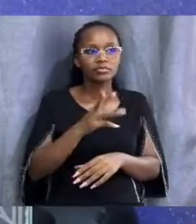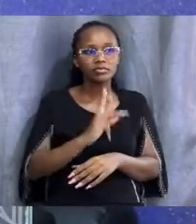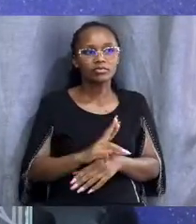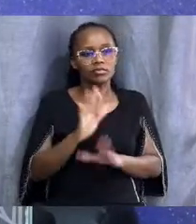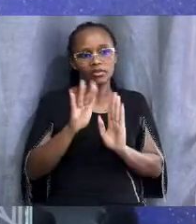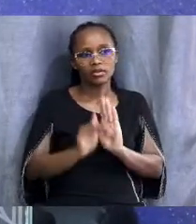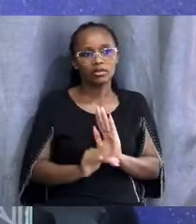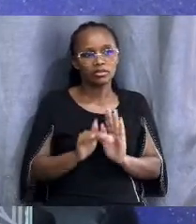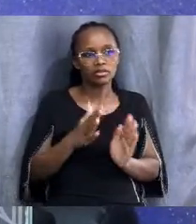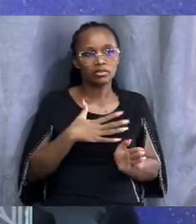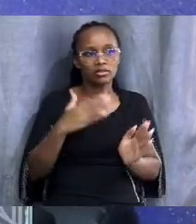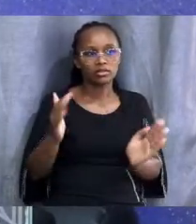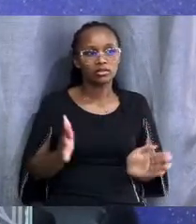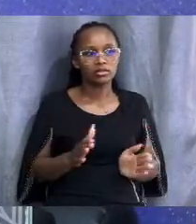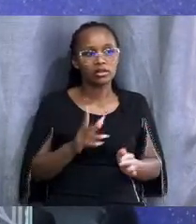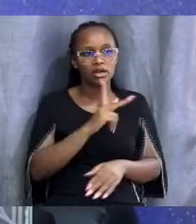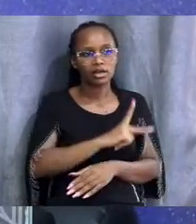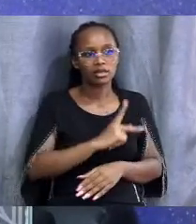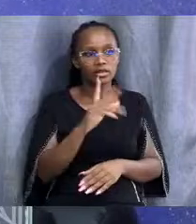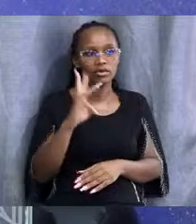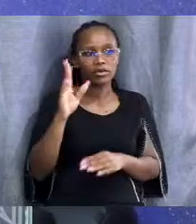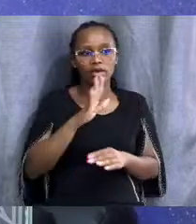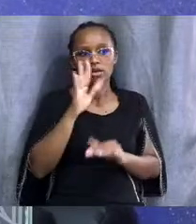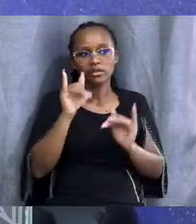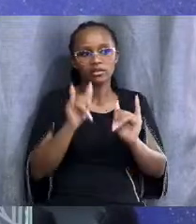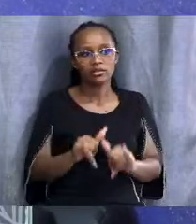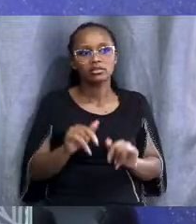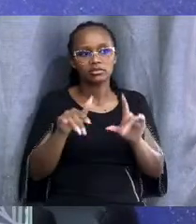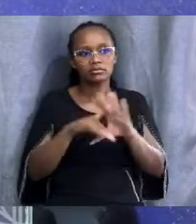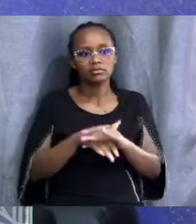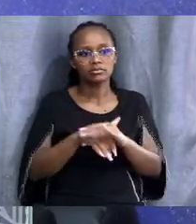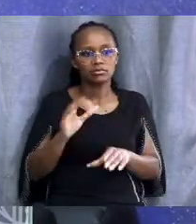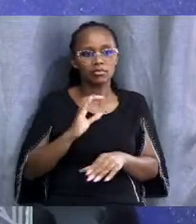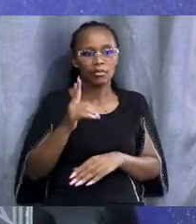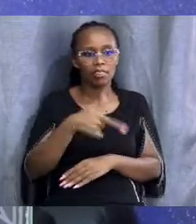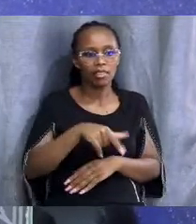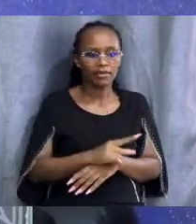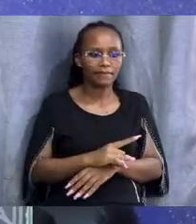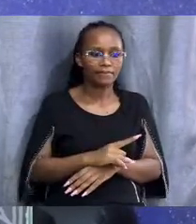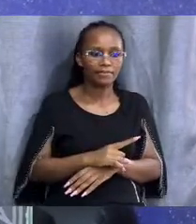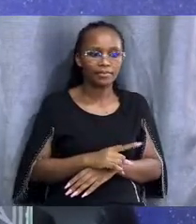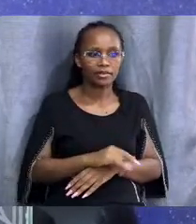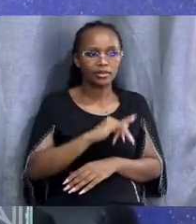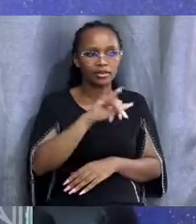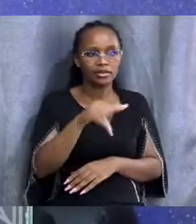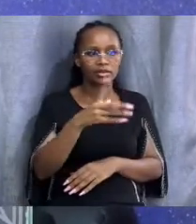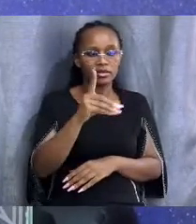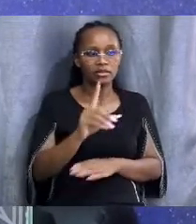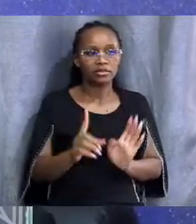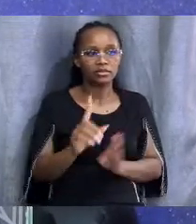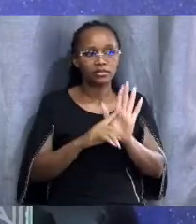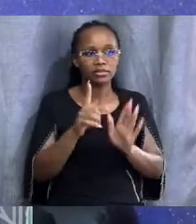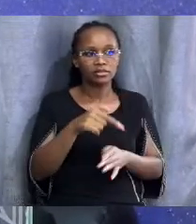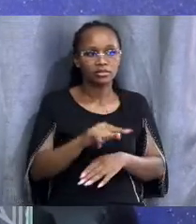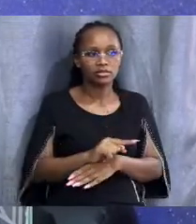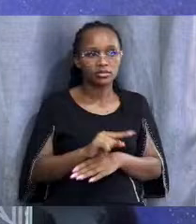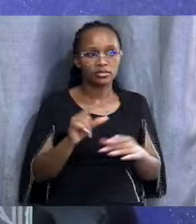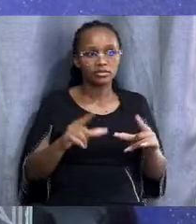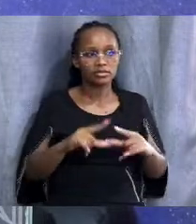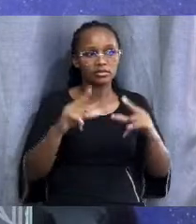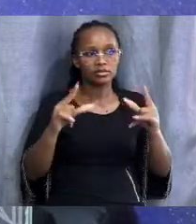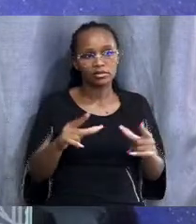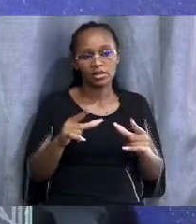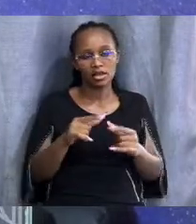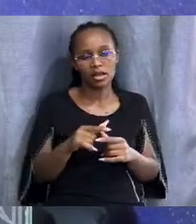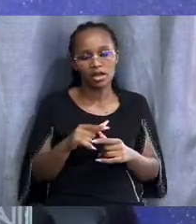down, and his kindness will forever be redeemed amongst us. Jed displays a great sense